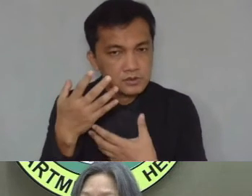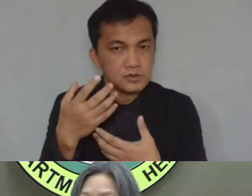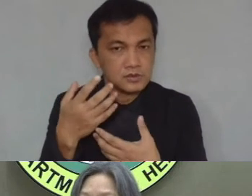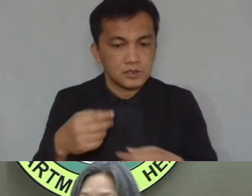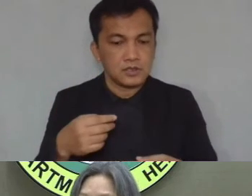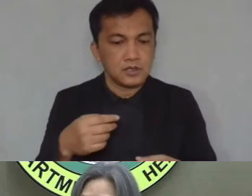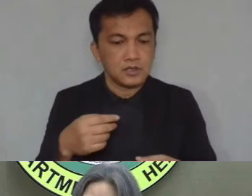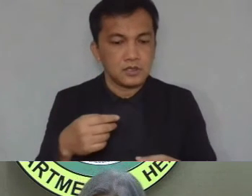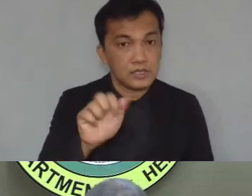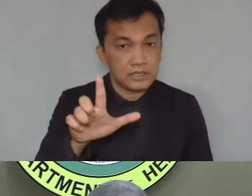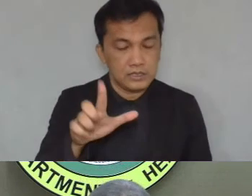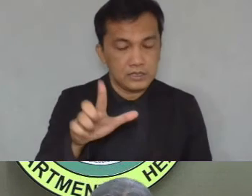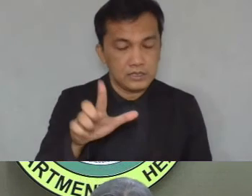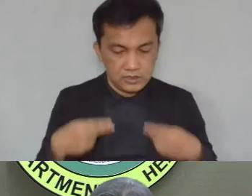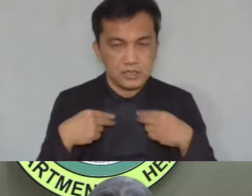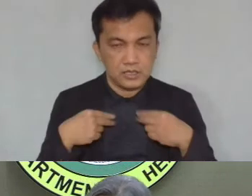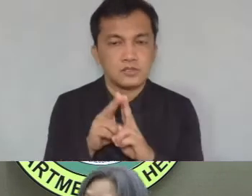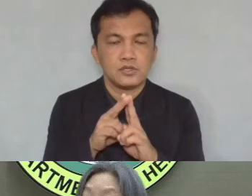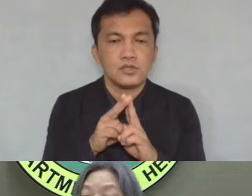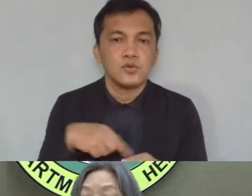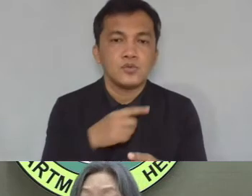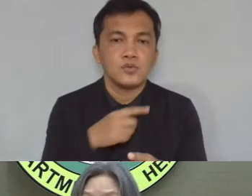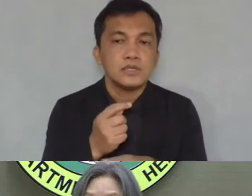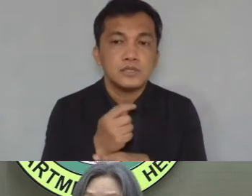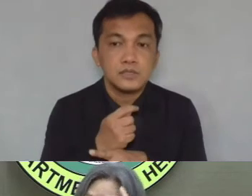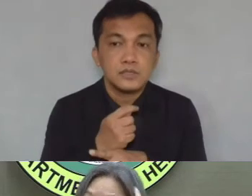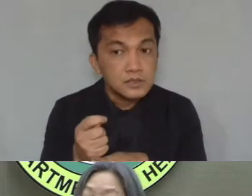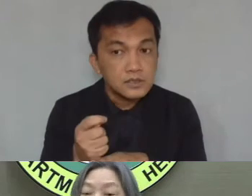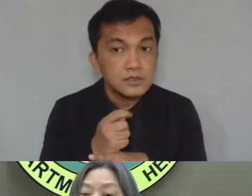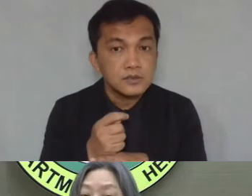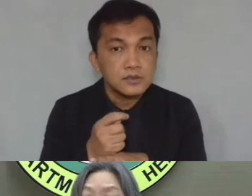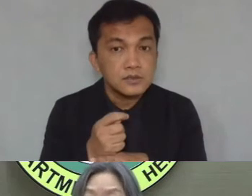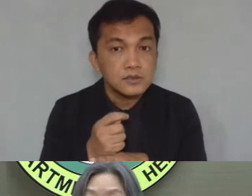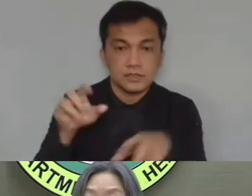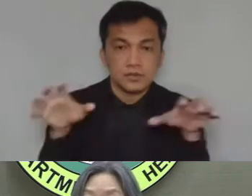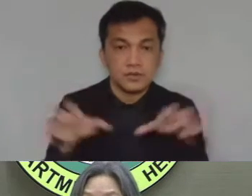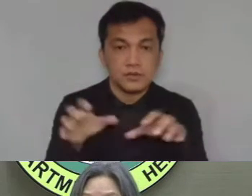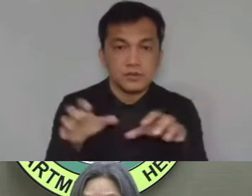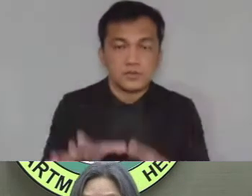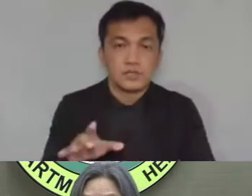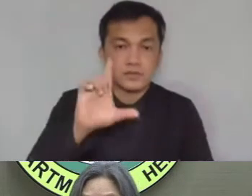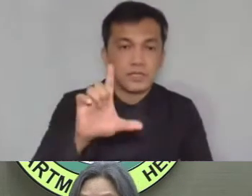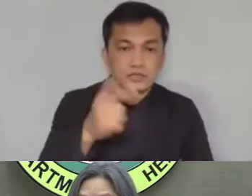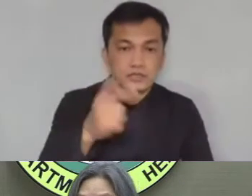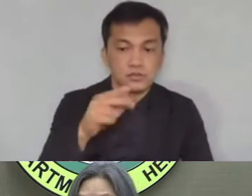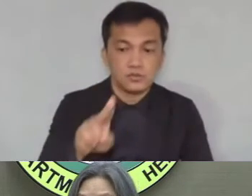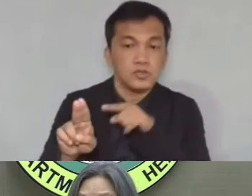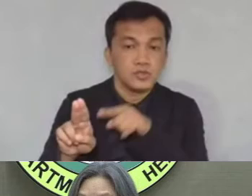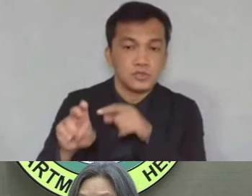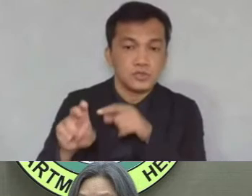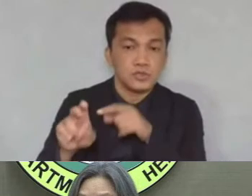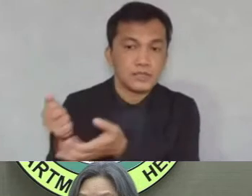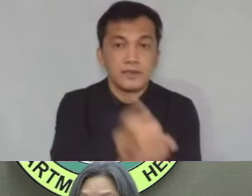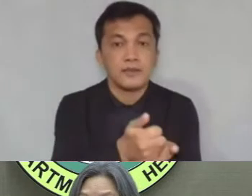in the rural health units, there we also trained IT personnel of